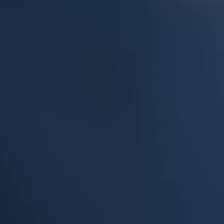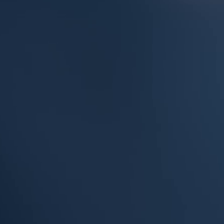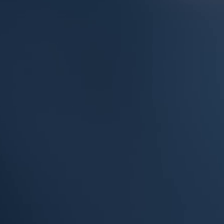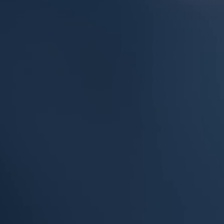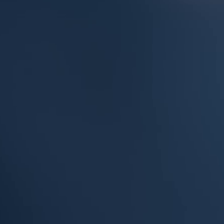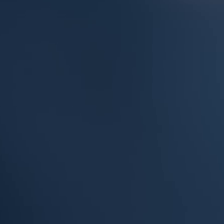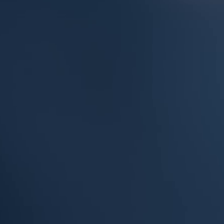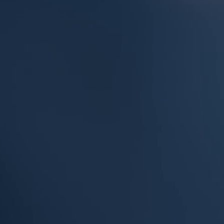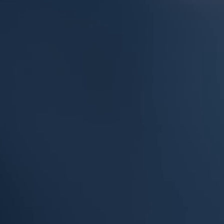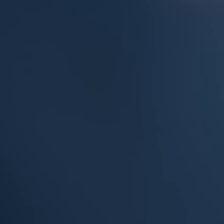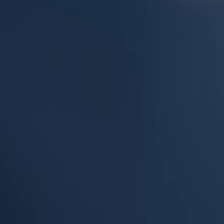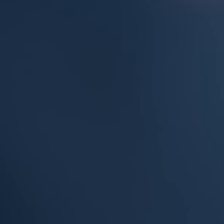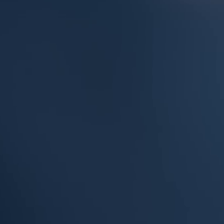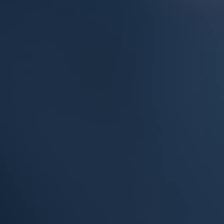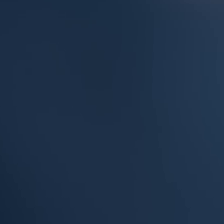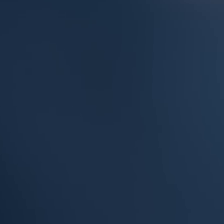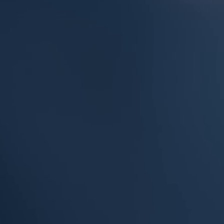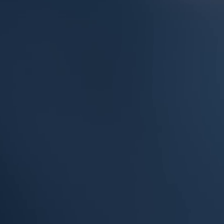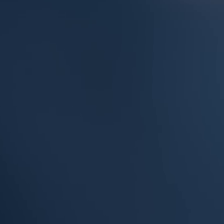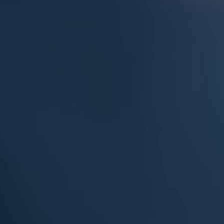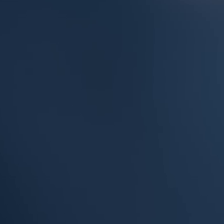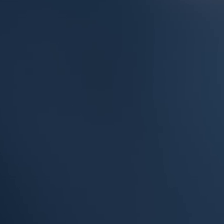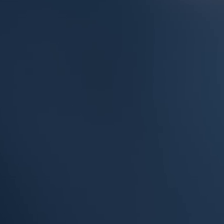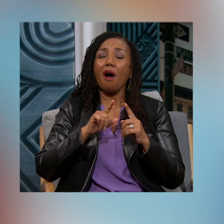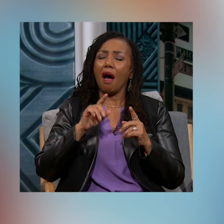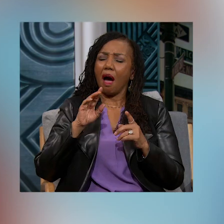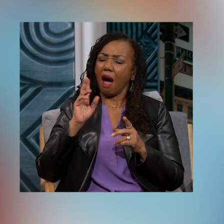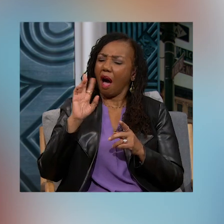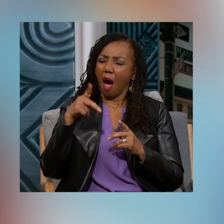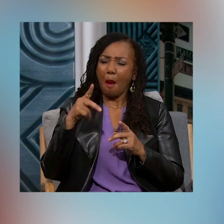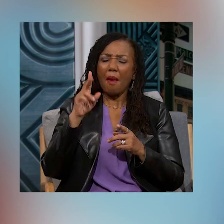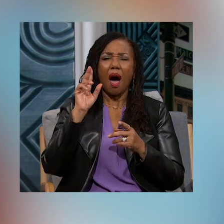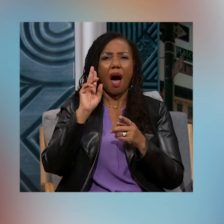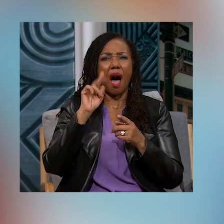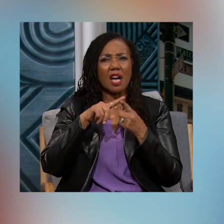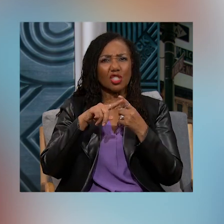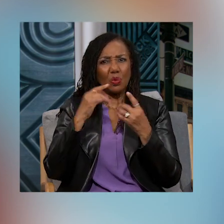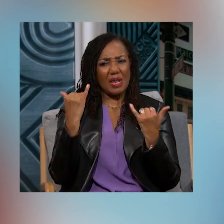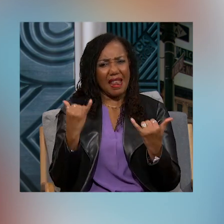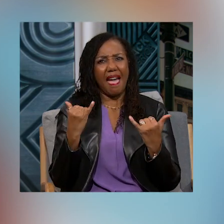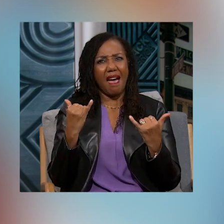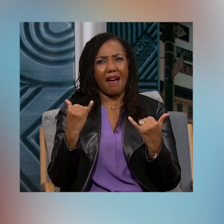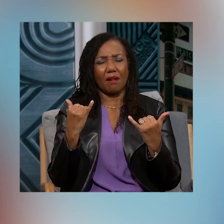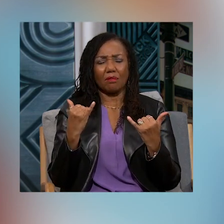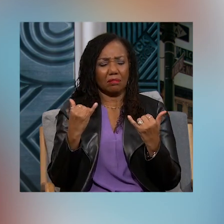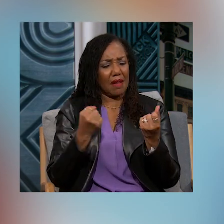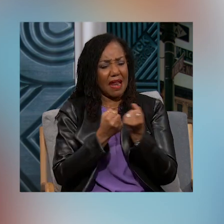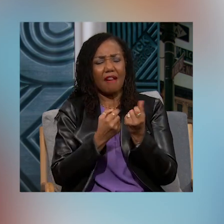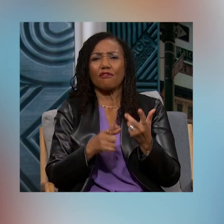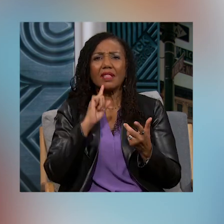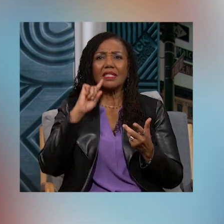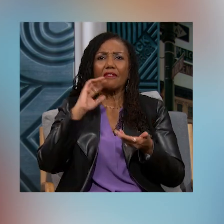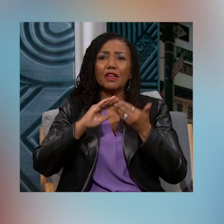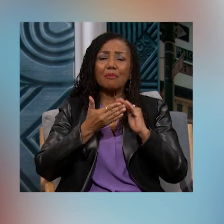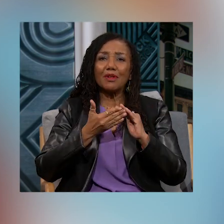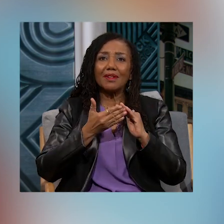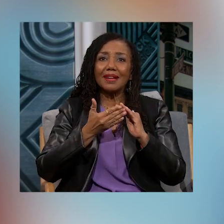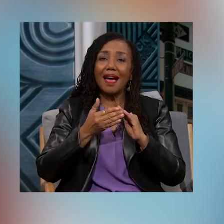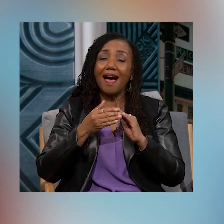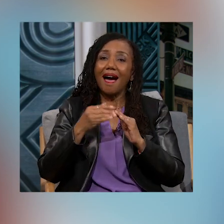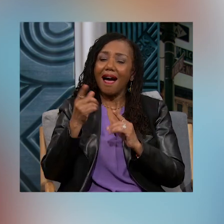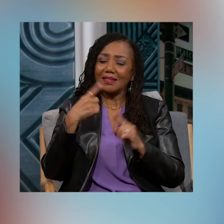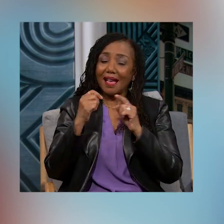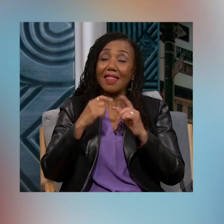Kazen-Maddox, co-founder of Up Until Now Collective, an advocate for the deaf community, and a sign language